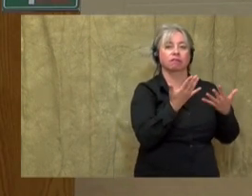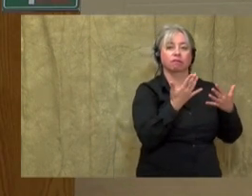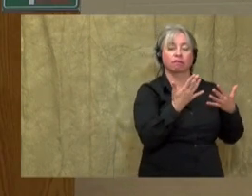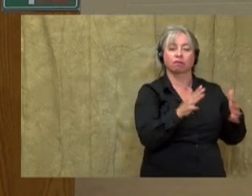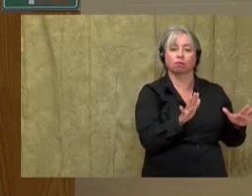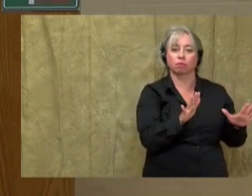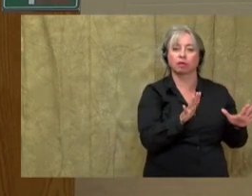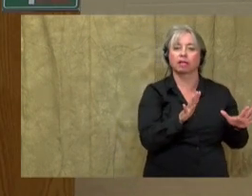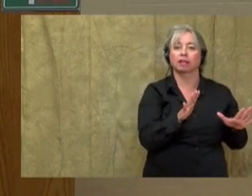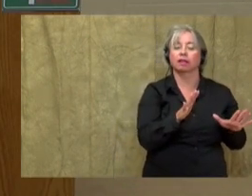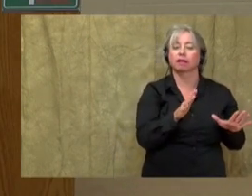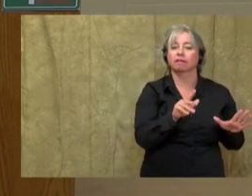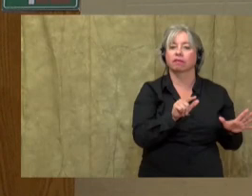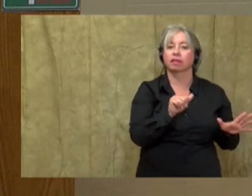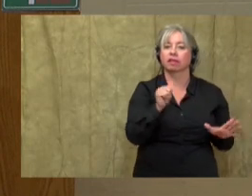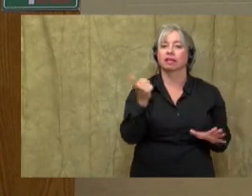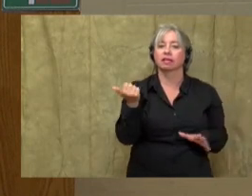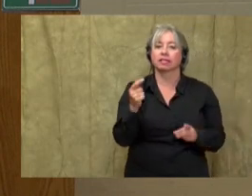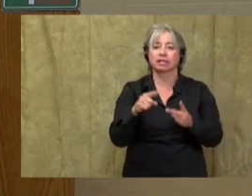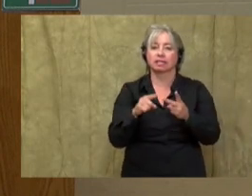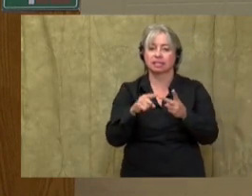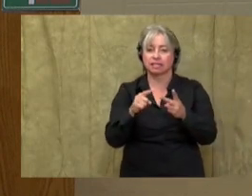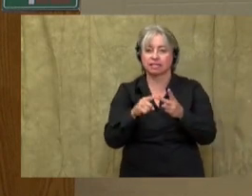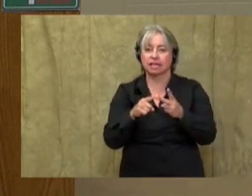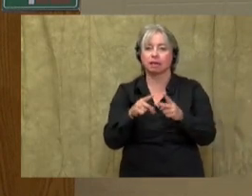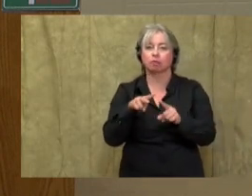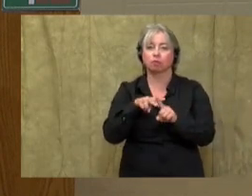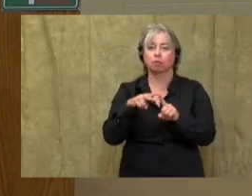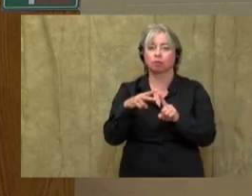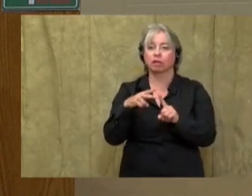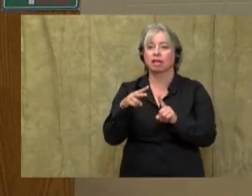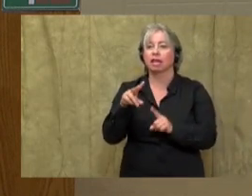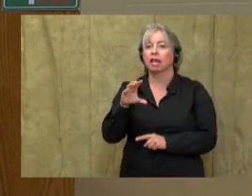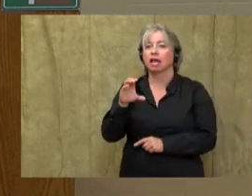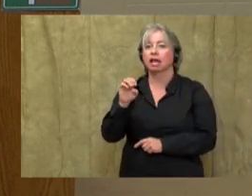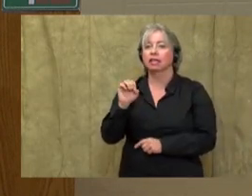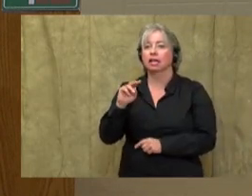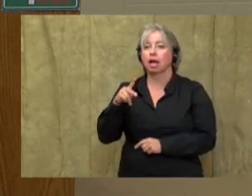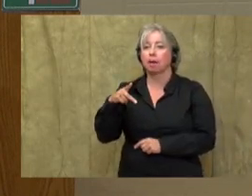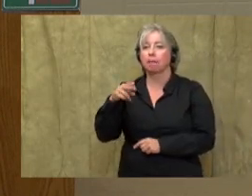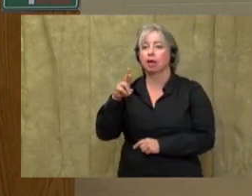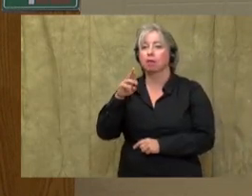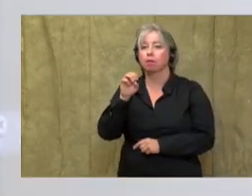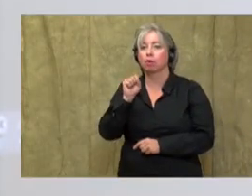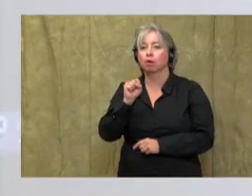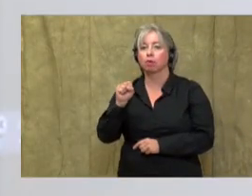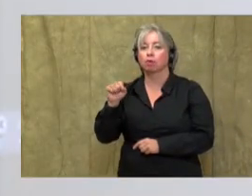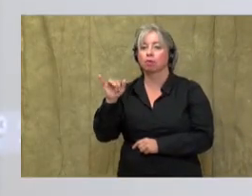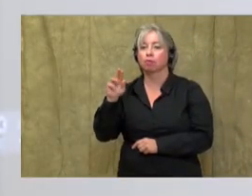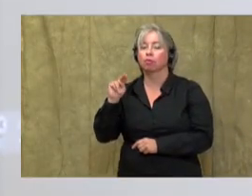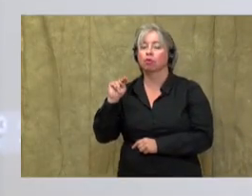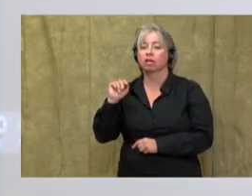of mechanical wave that we have, which is called a compressional wave. And our compressional